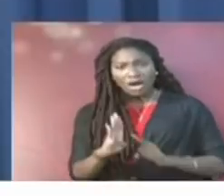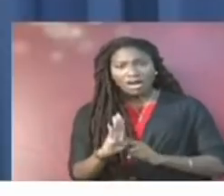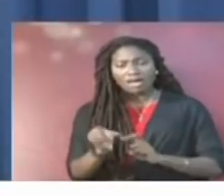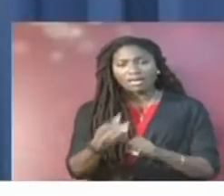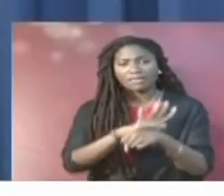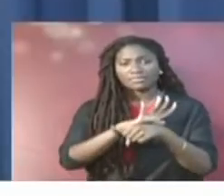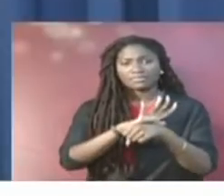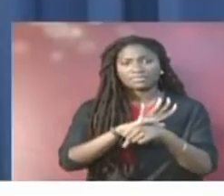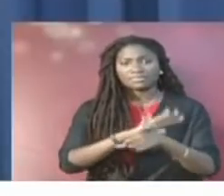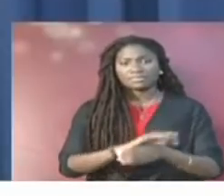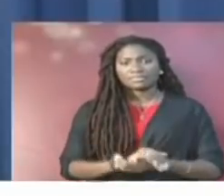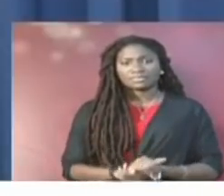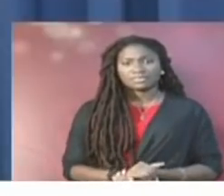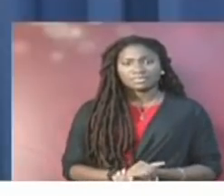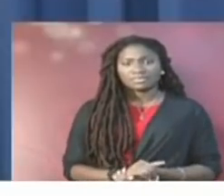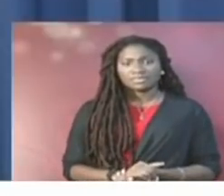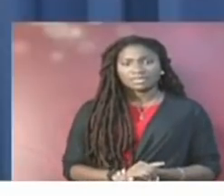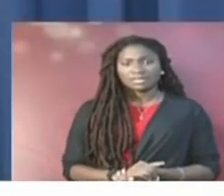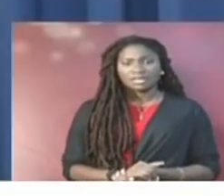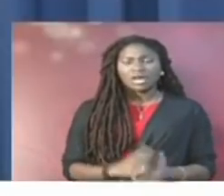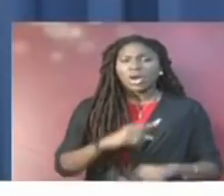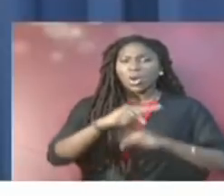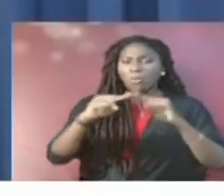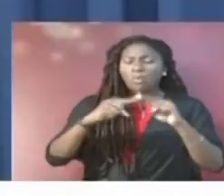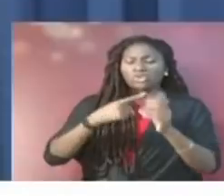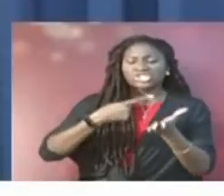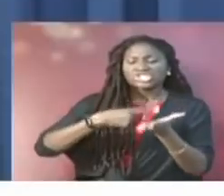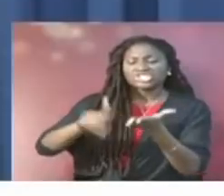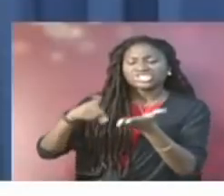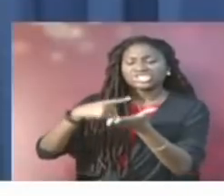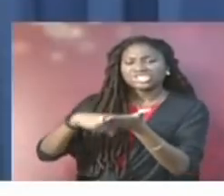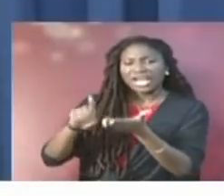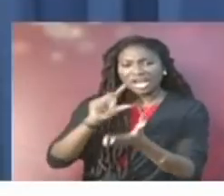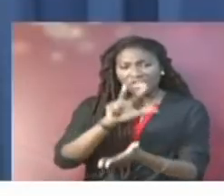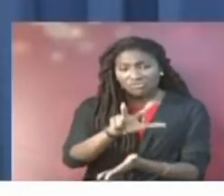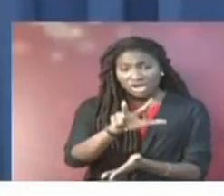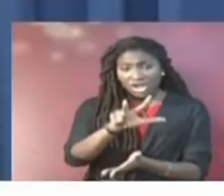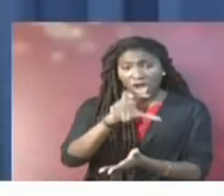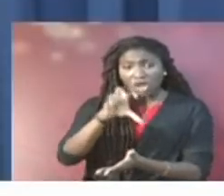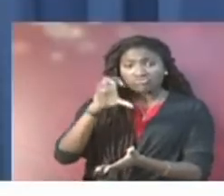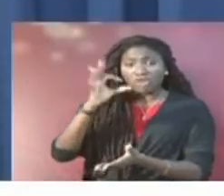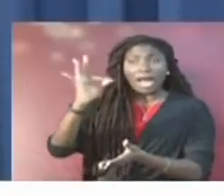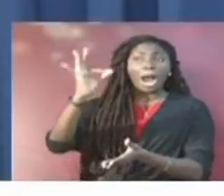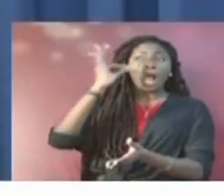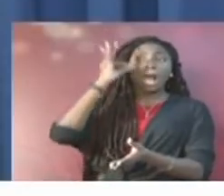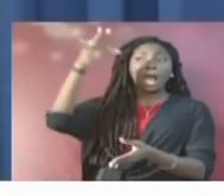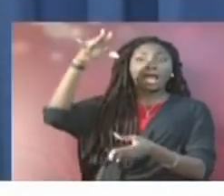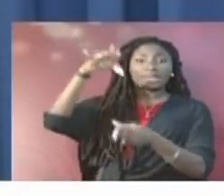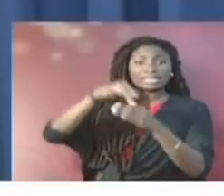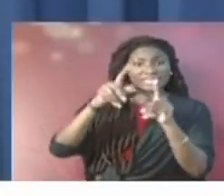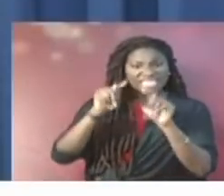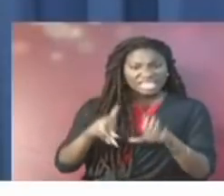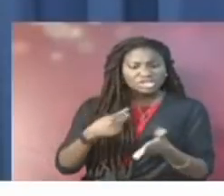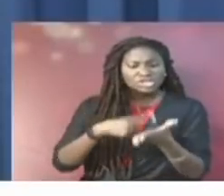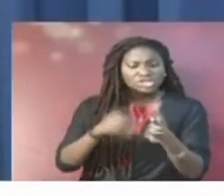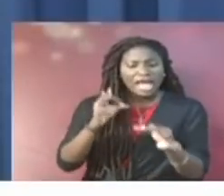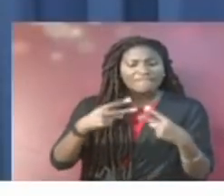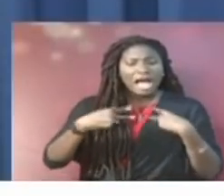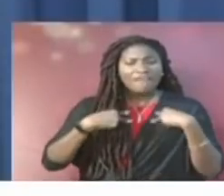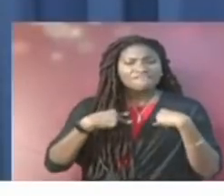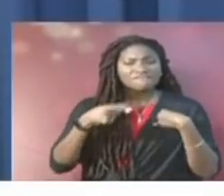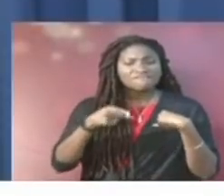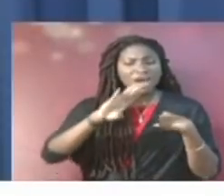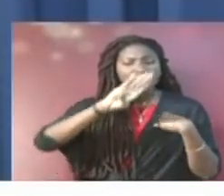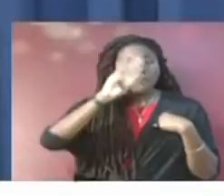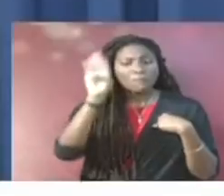would have done so far, we're looking at about 300 samples tested so far for any form of variants. With regards to P1, the 10 will take our